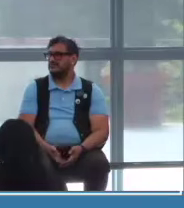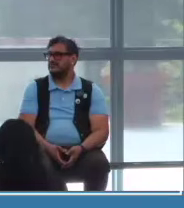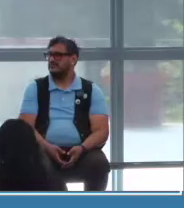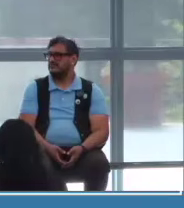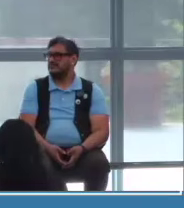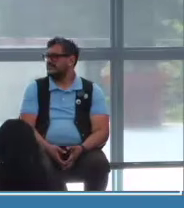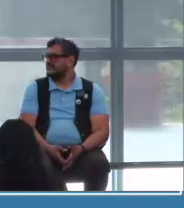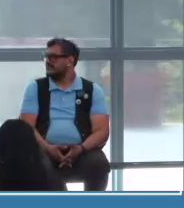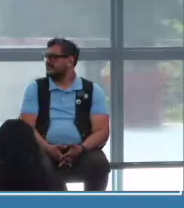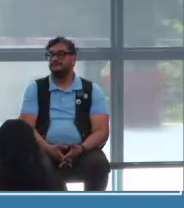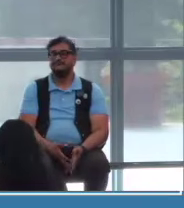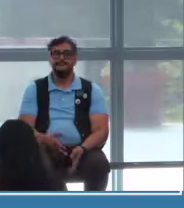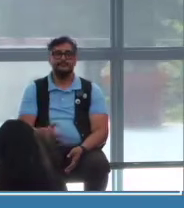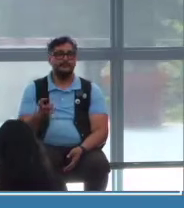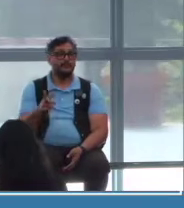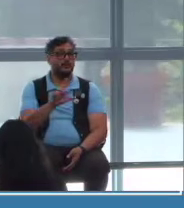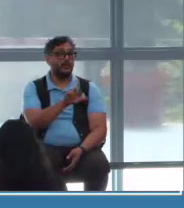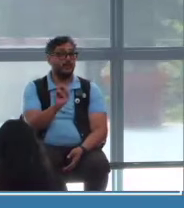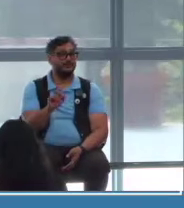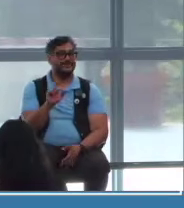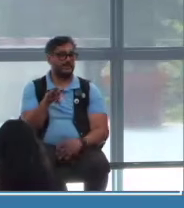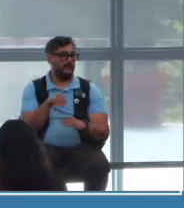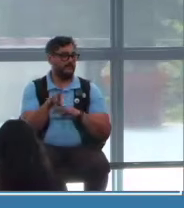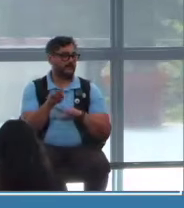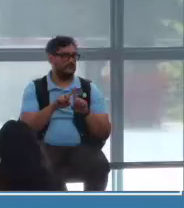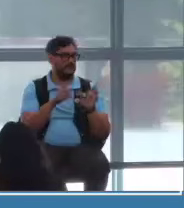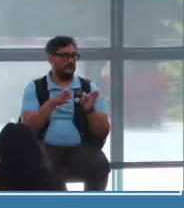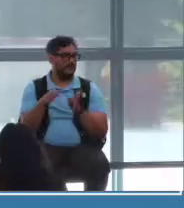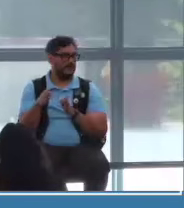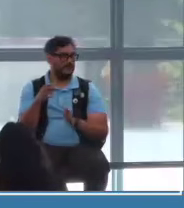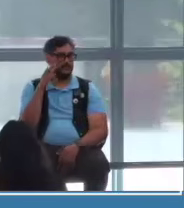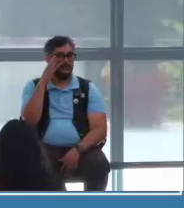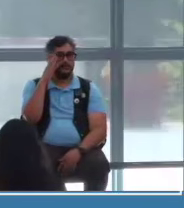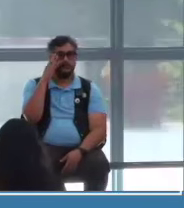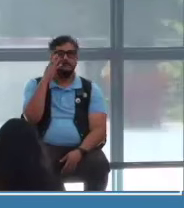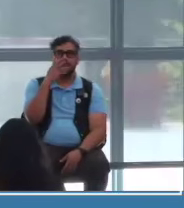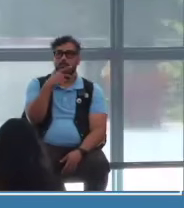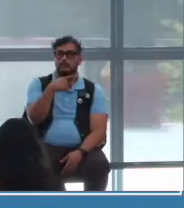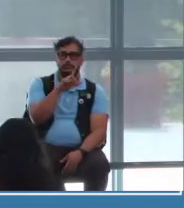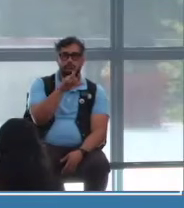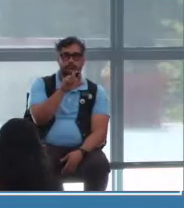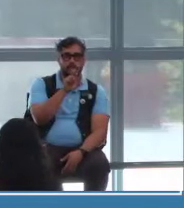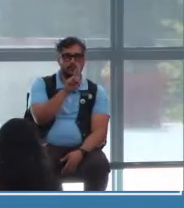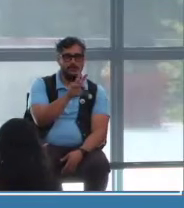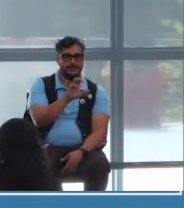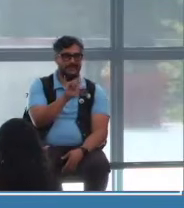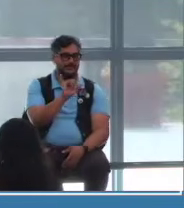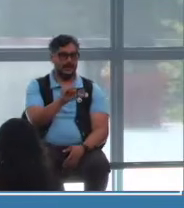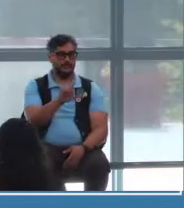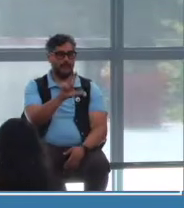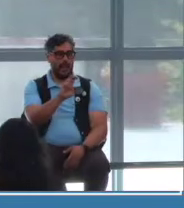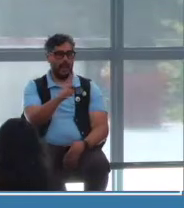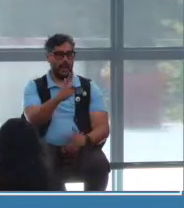going so all the way So in? the lung and lupus can be affected in many different ways. There's pleurisy, which is the lining of the